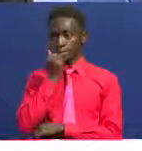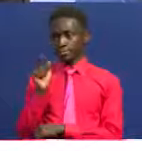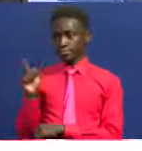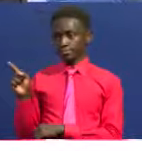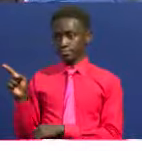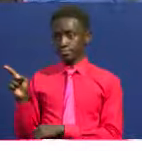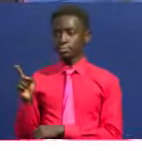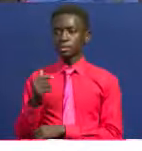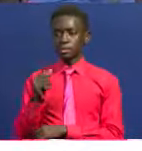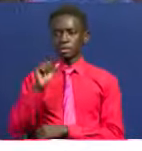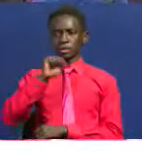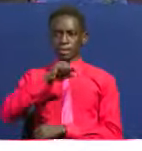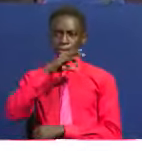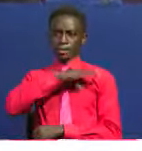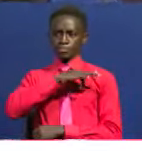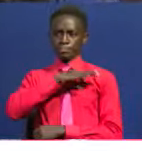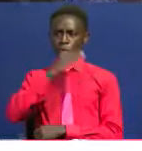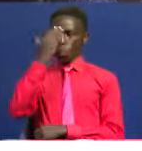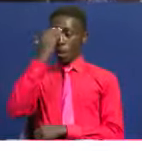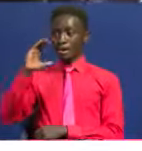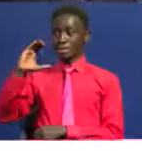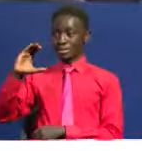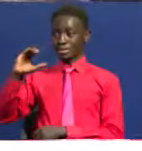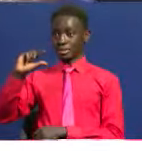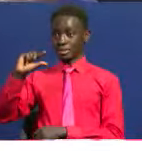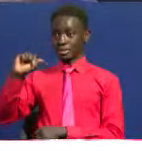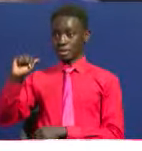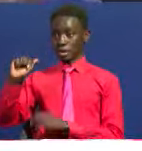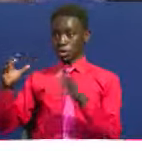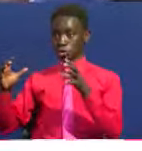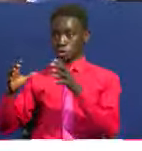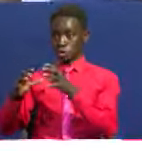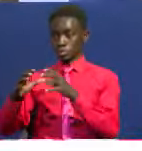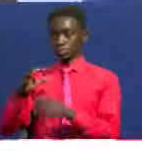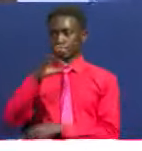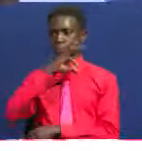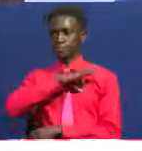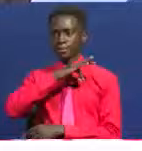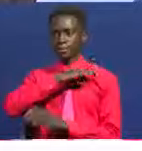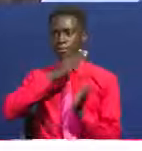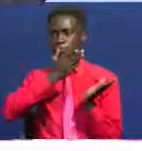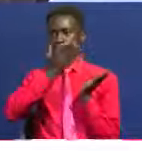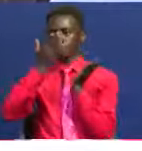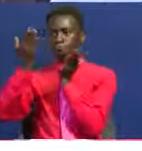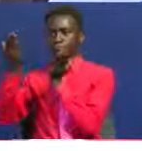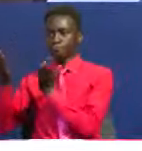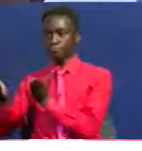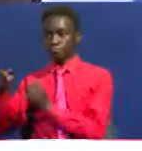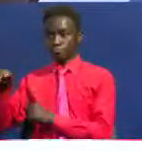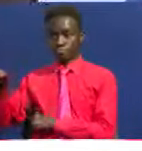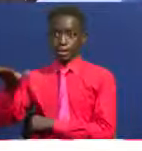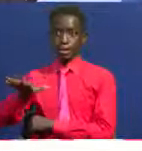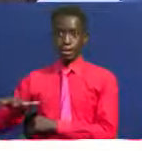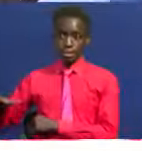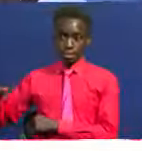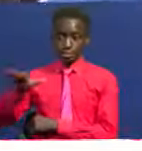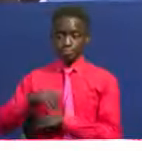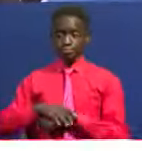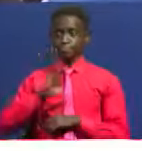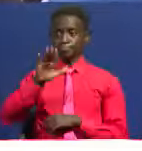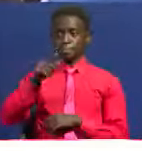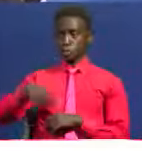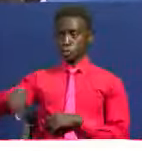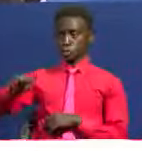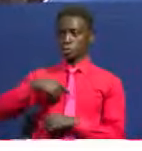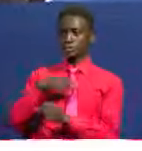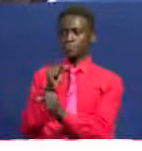CGA ambao wameweza kuleta shoko sehemu hizi, na tukafaidika sana. Saa hii hata kukiwa tunafanya kazi kwa